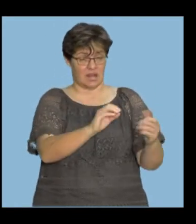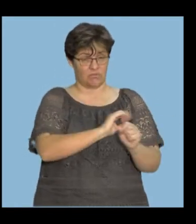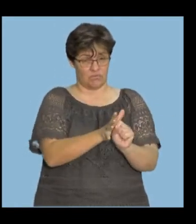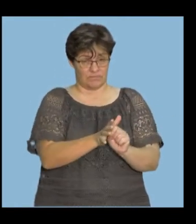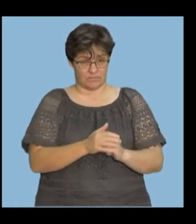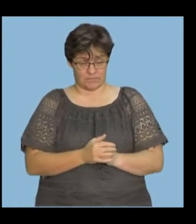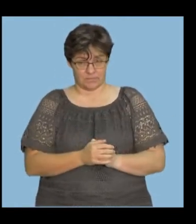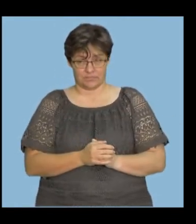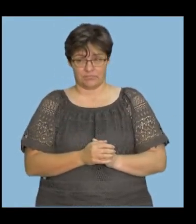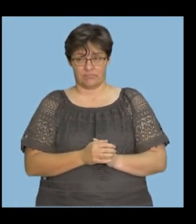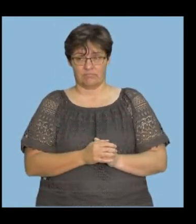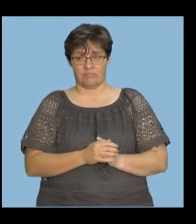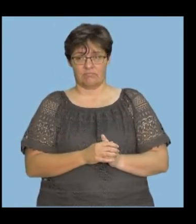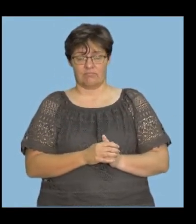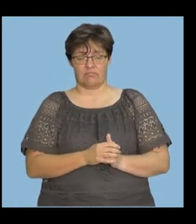look at that.